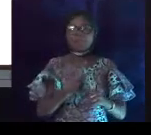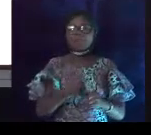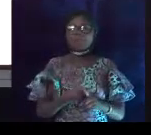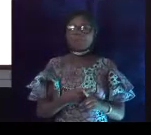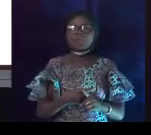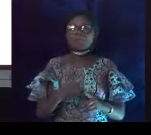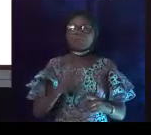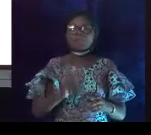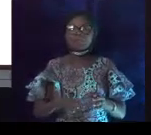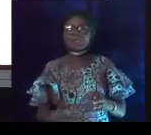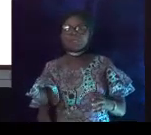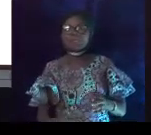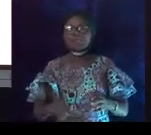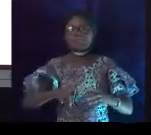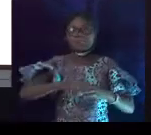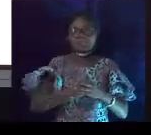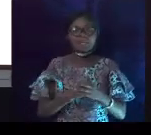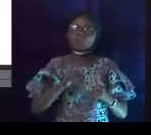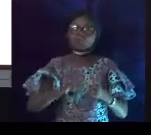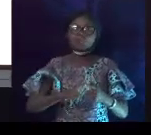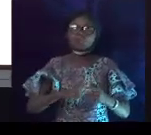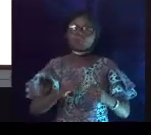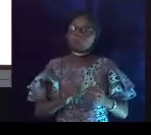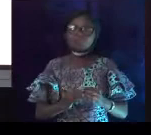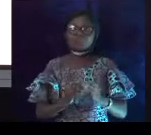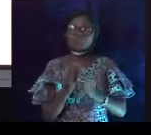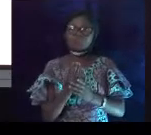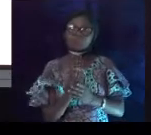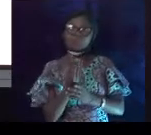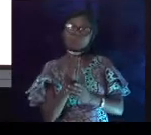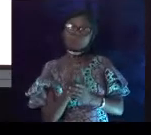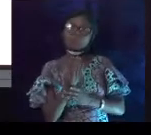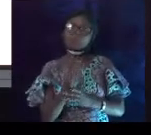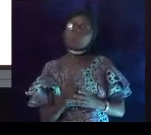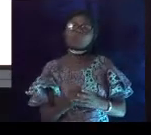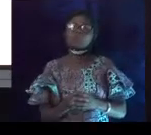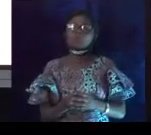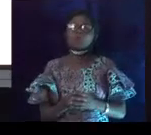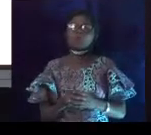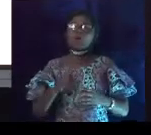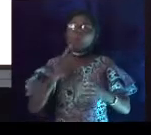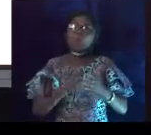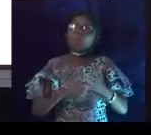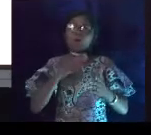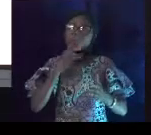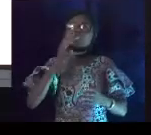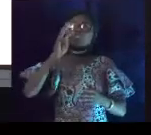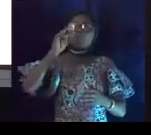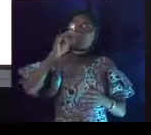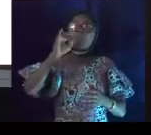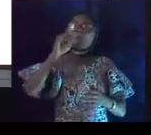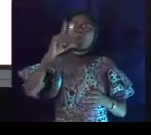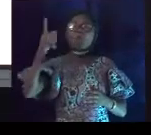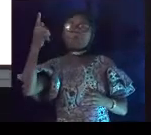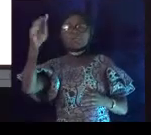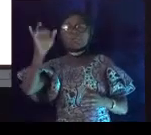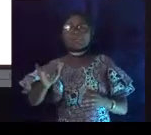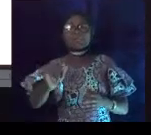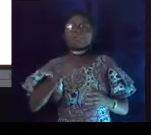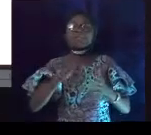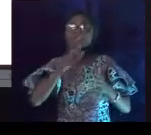months, laying hens usually begin to molt. Laying eggs usually begin to molt. What is